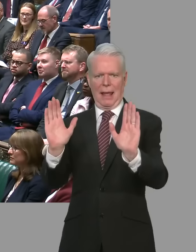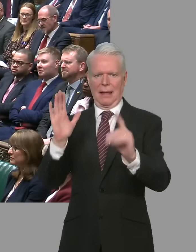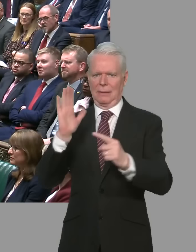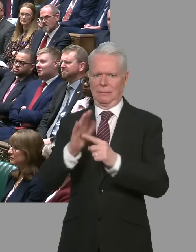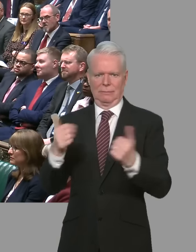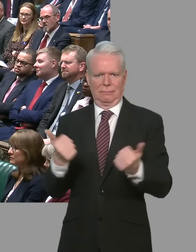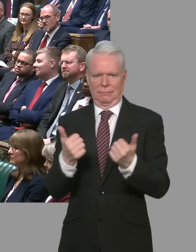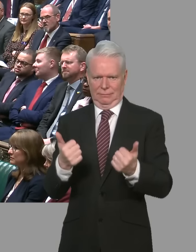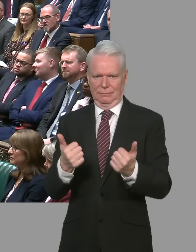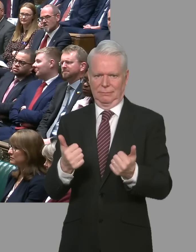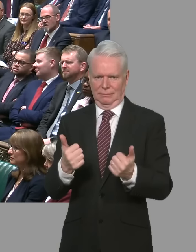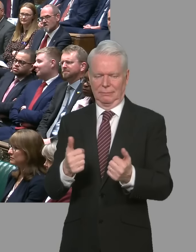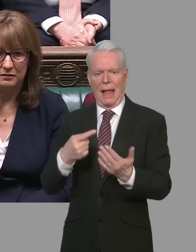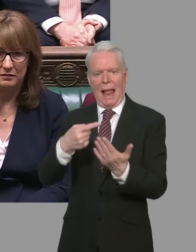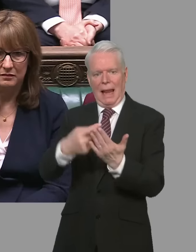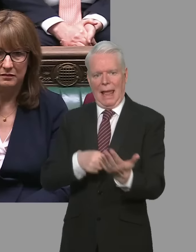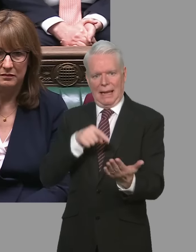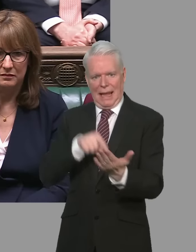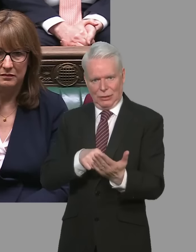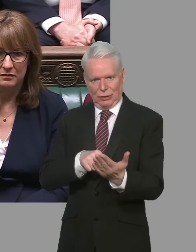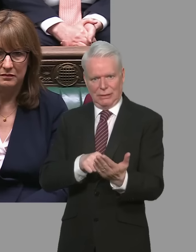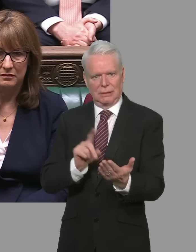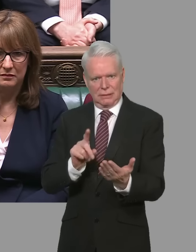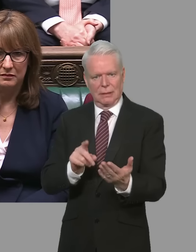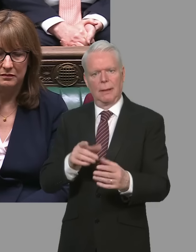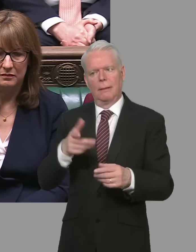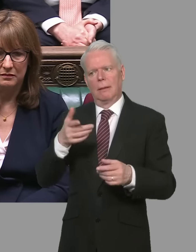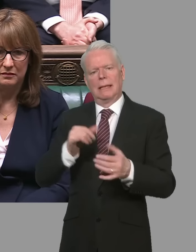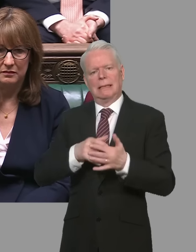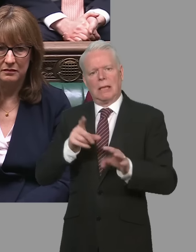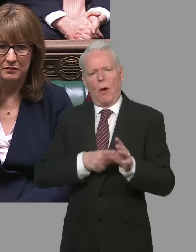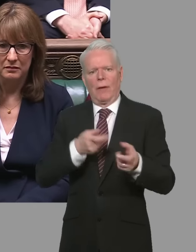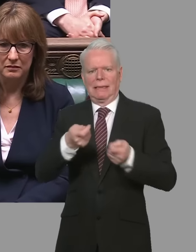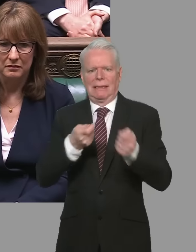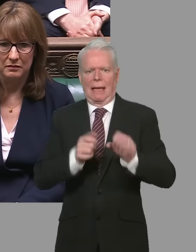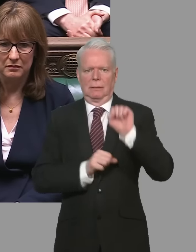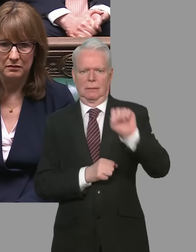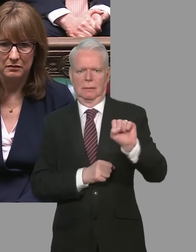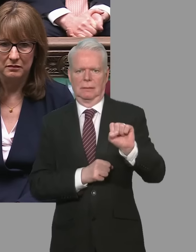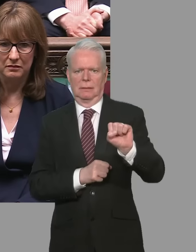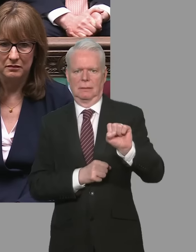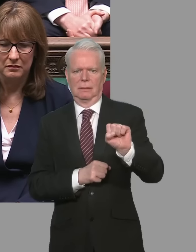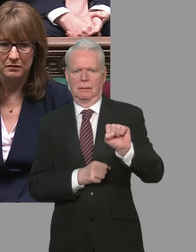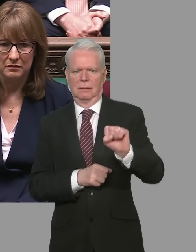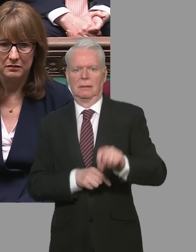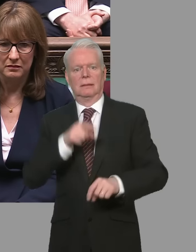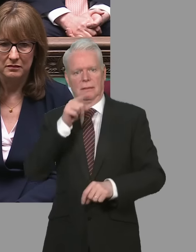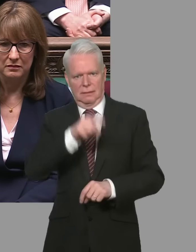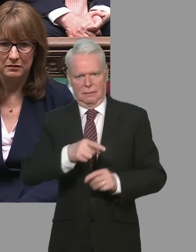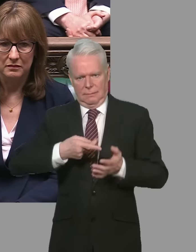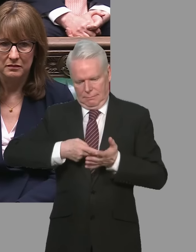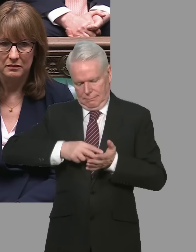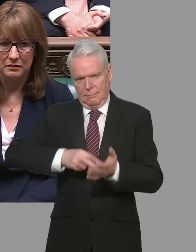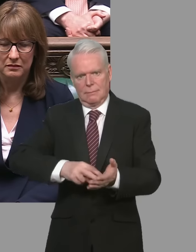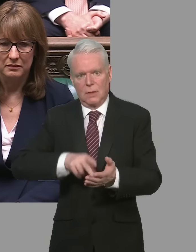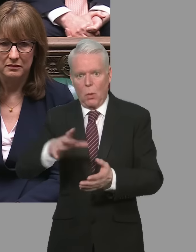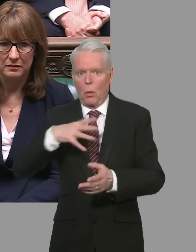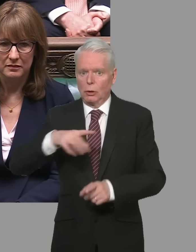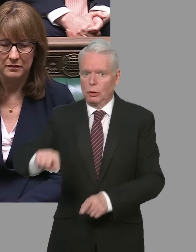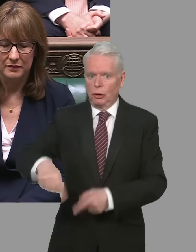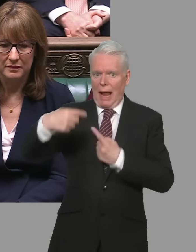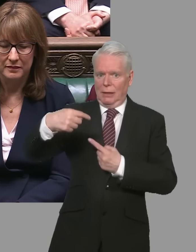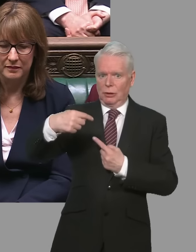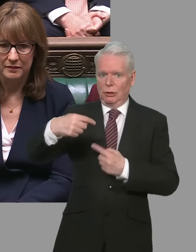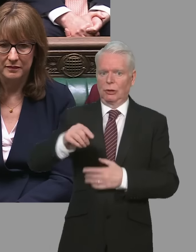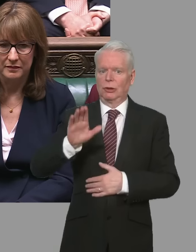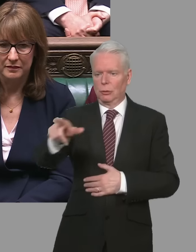she needs to read the legislation. That is the legislation that they applied for 14 years. It's exactly the